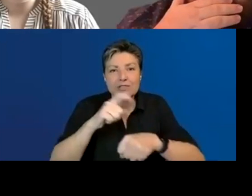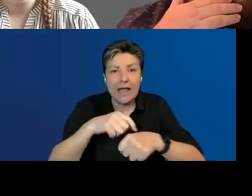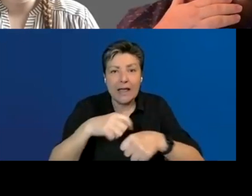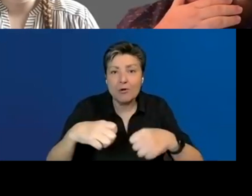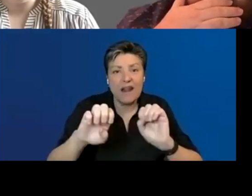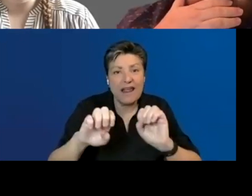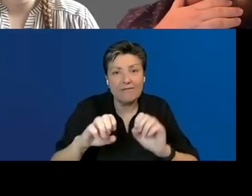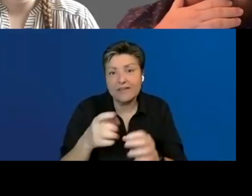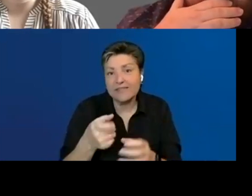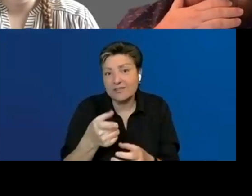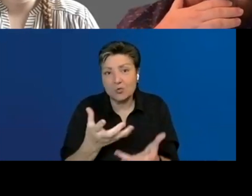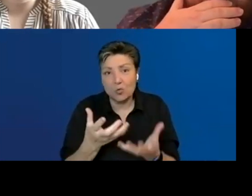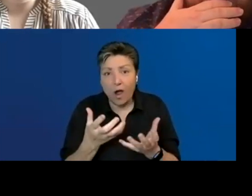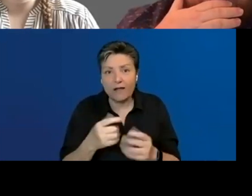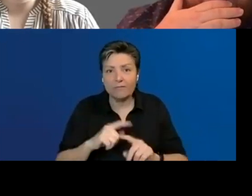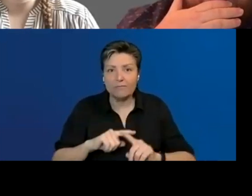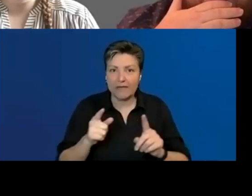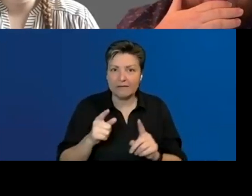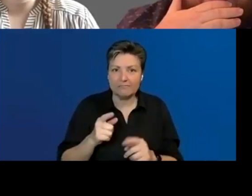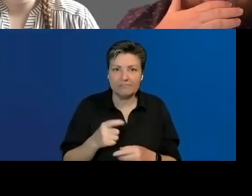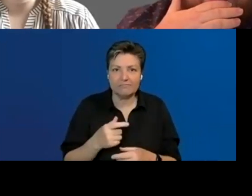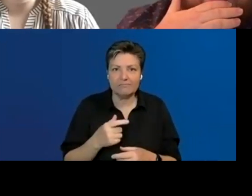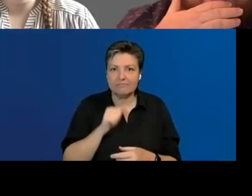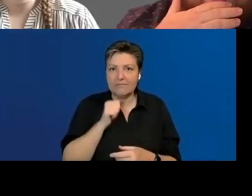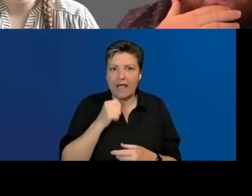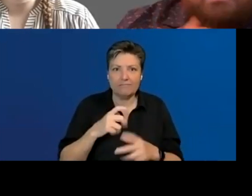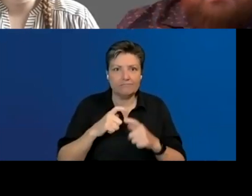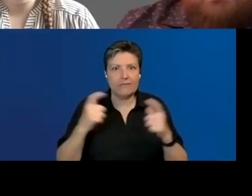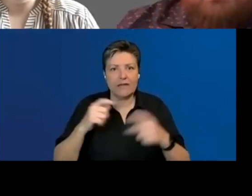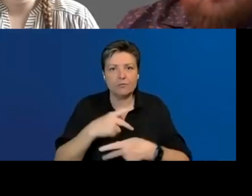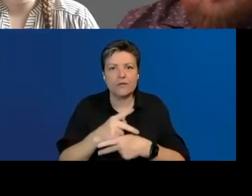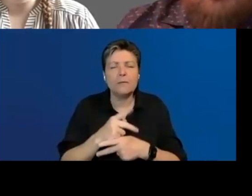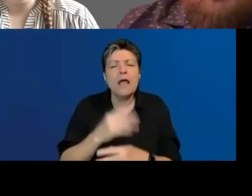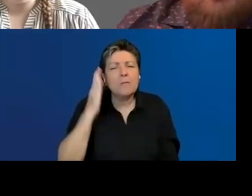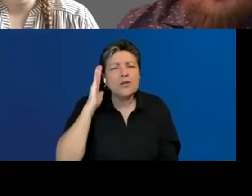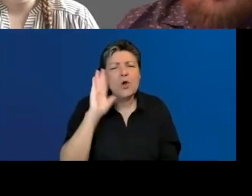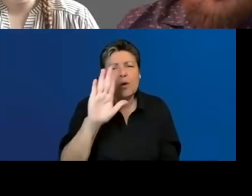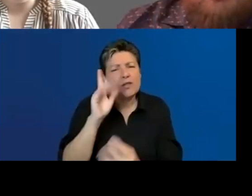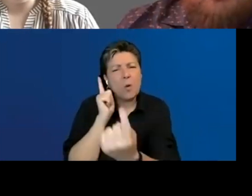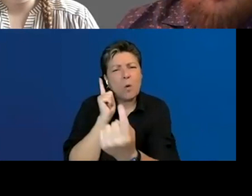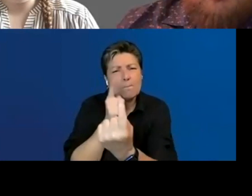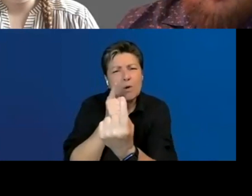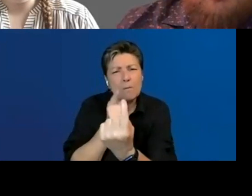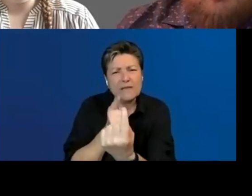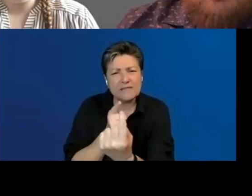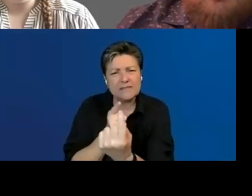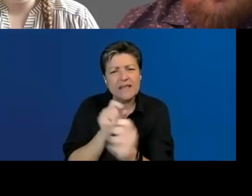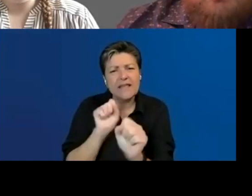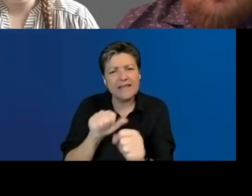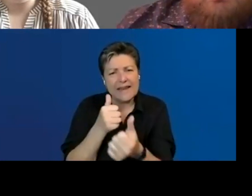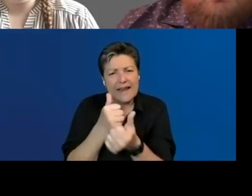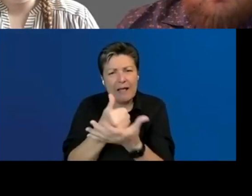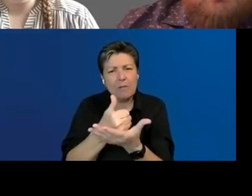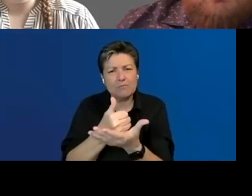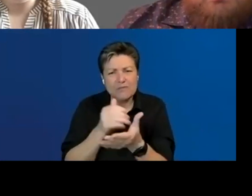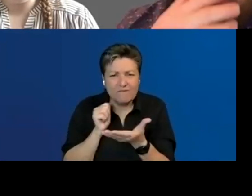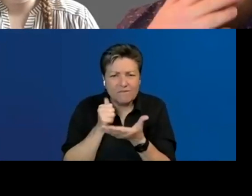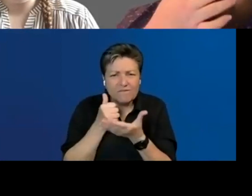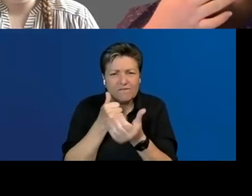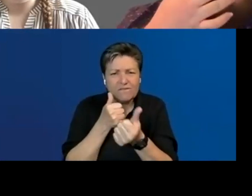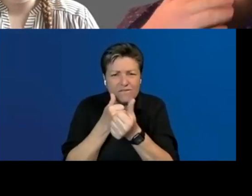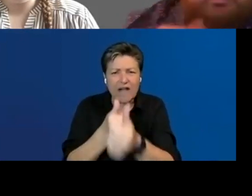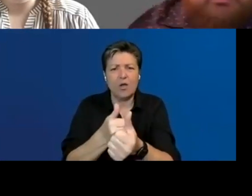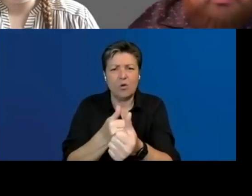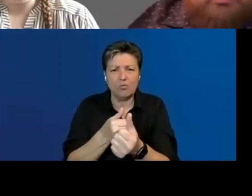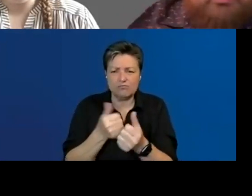big production. So kind of knowing like what your purpose is, I think can help keep you on track. So like, is it to kind of, like Ben